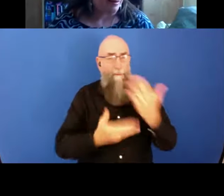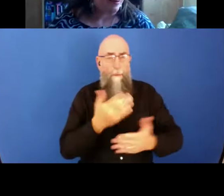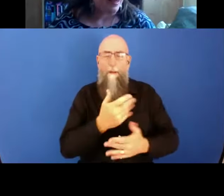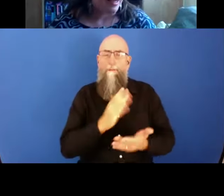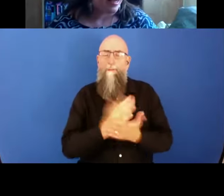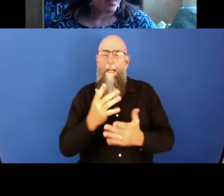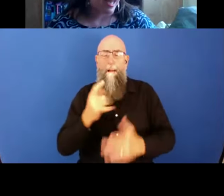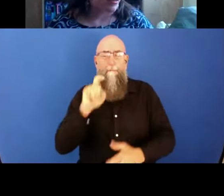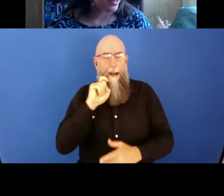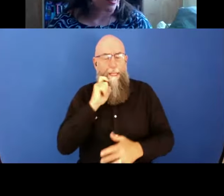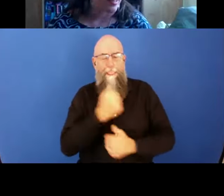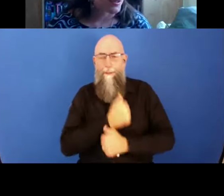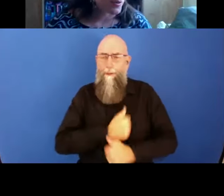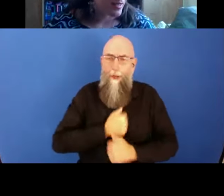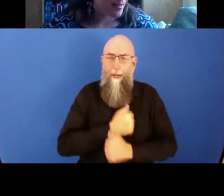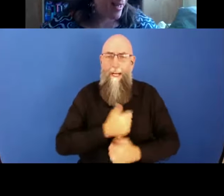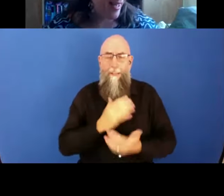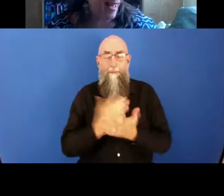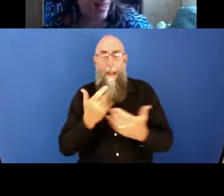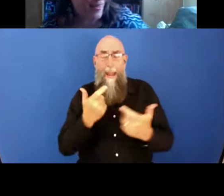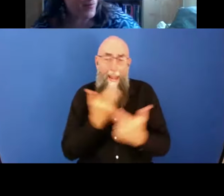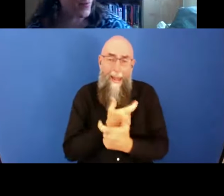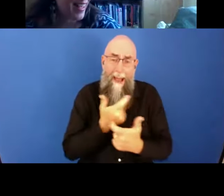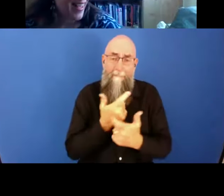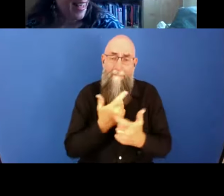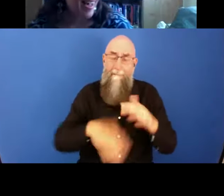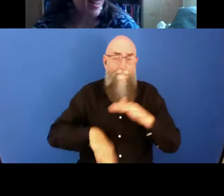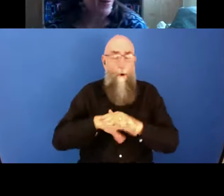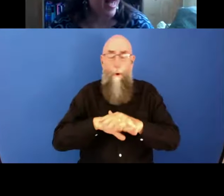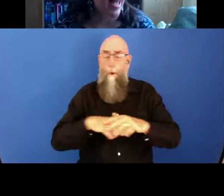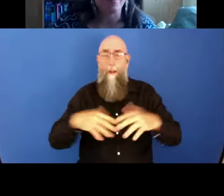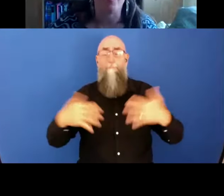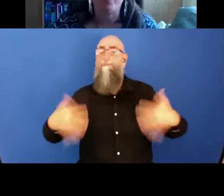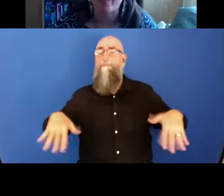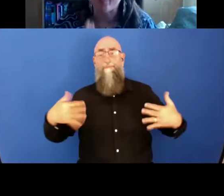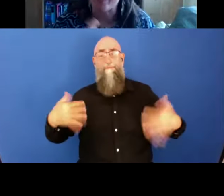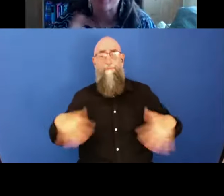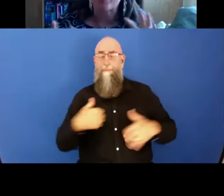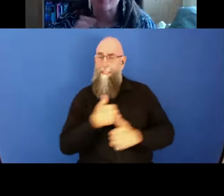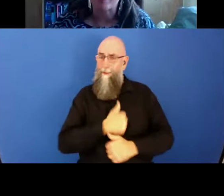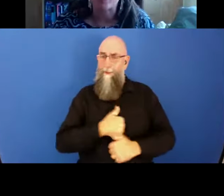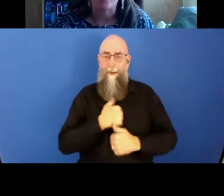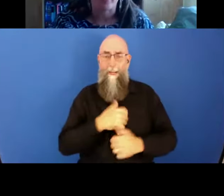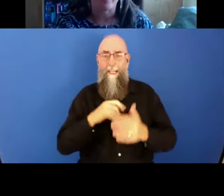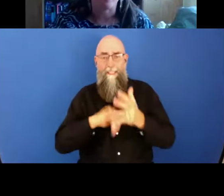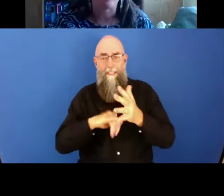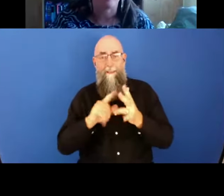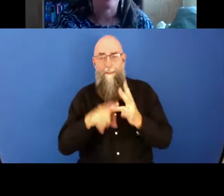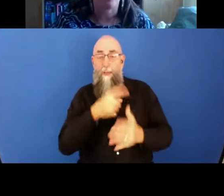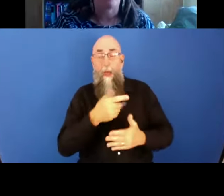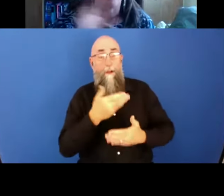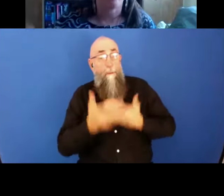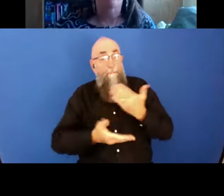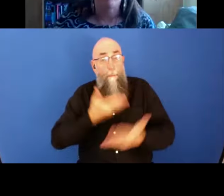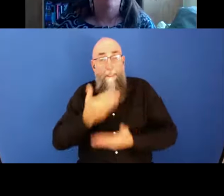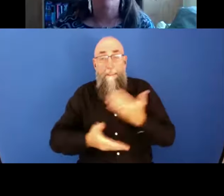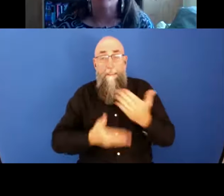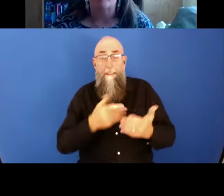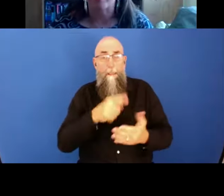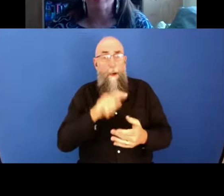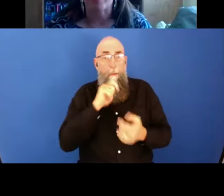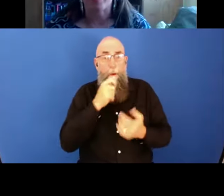just laughter and joy um and and that those performances would bring together like